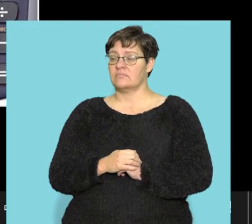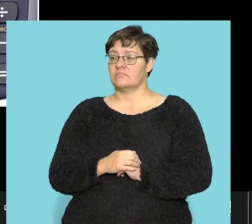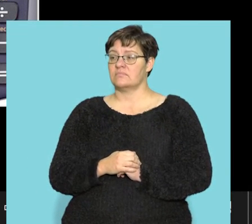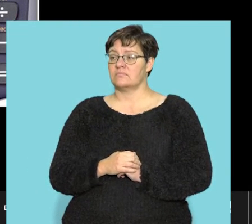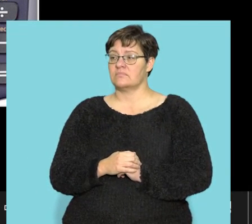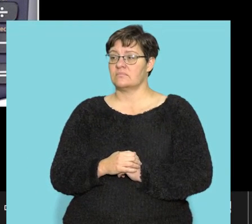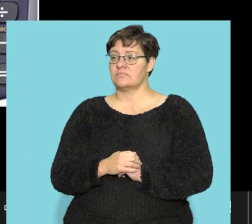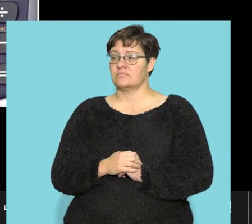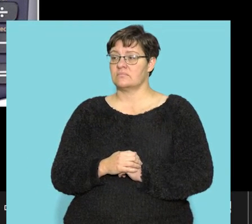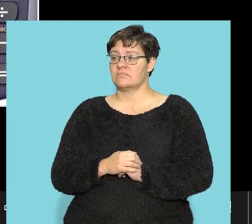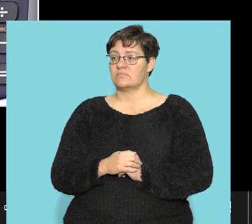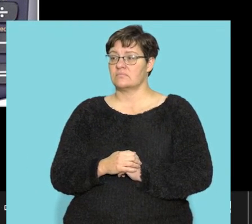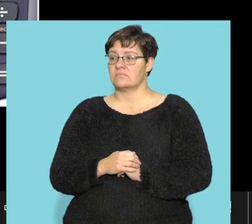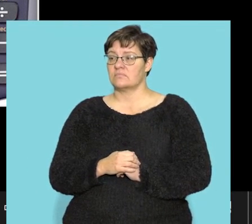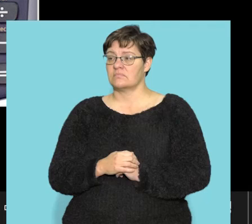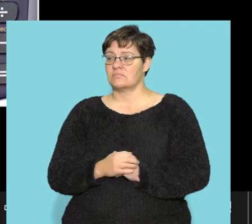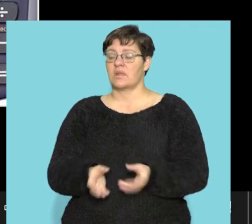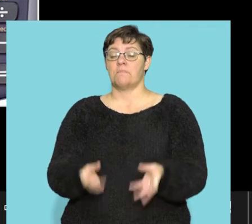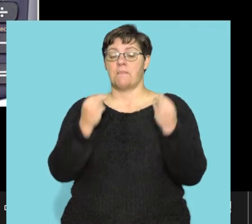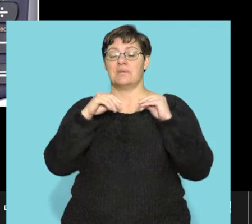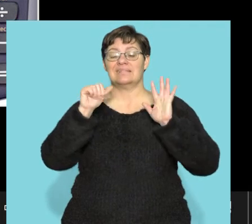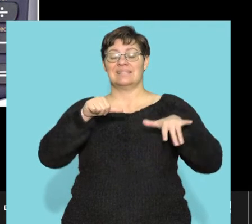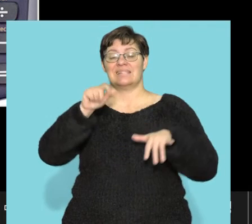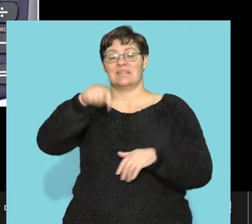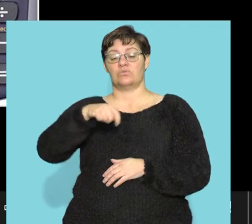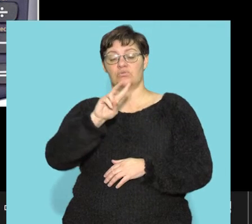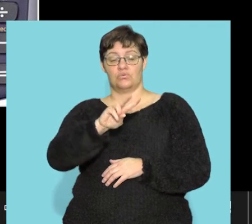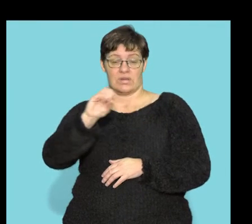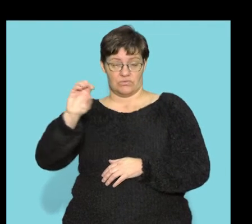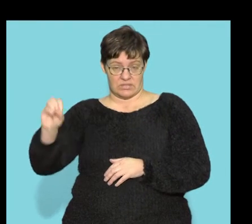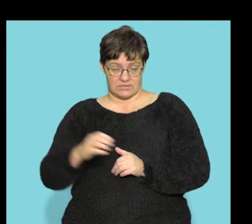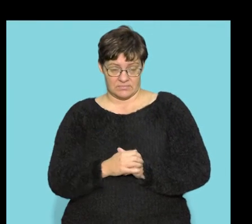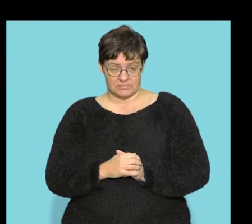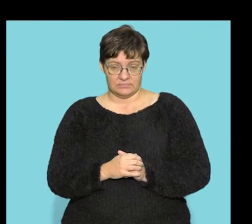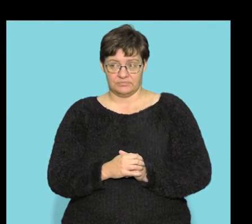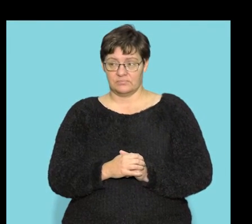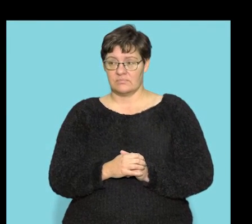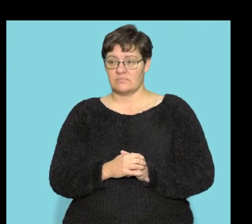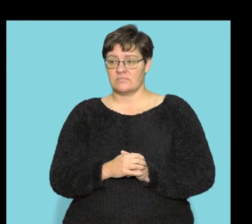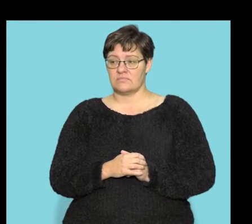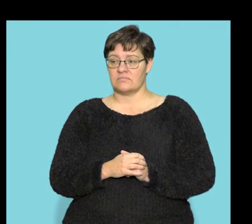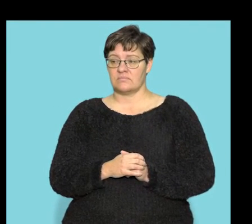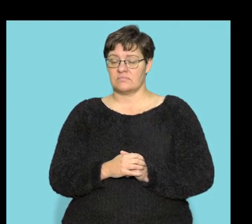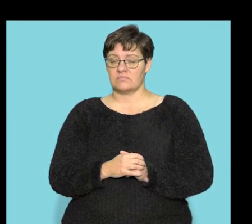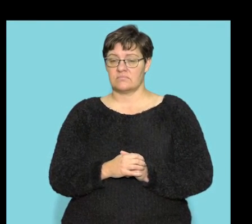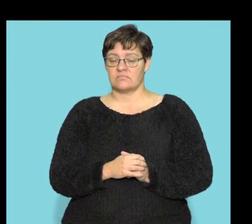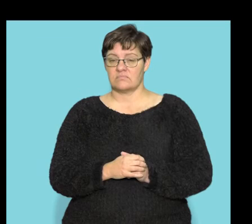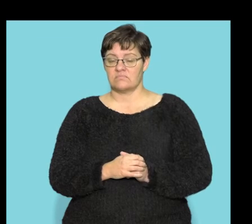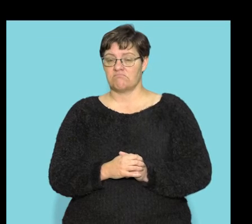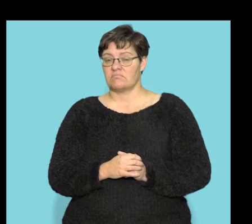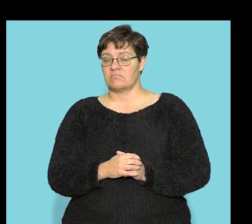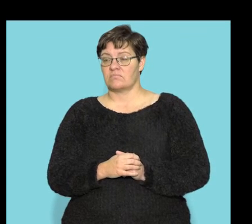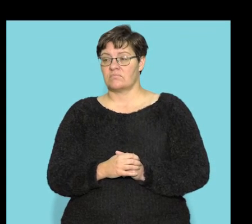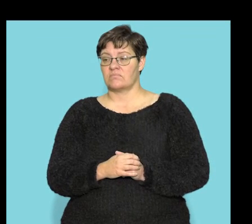you, right, a figure of 16,200. Okay, so what have you did? You've